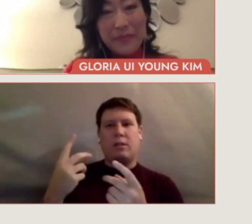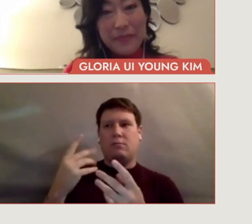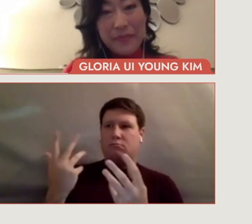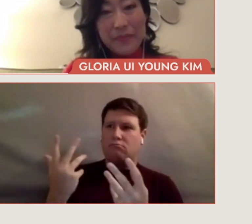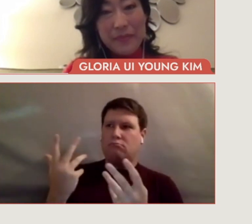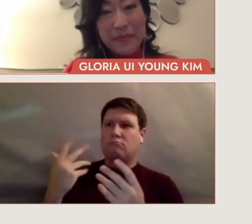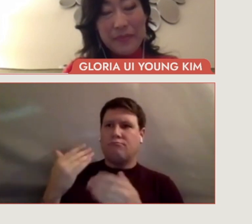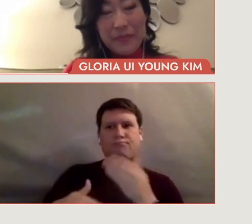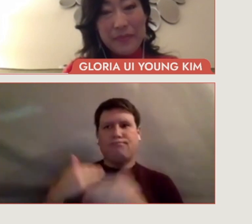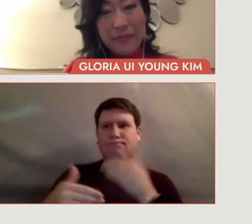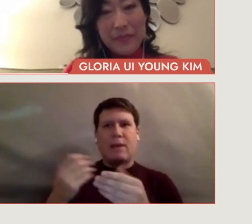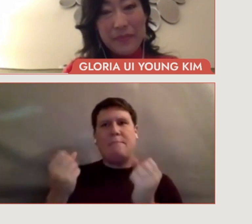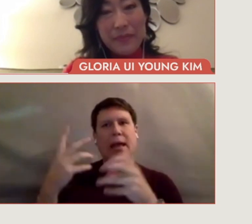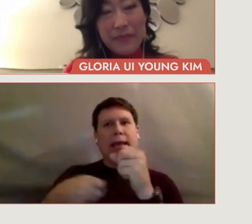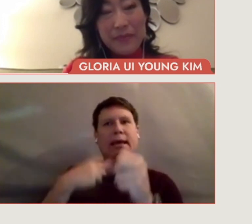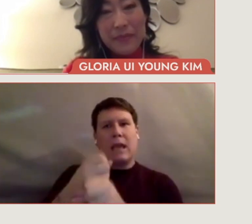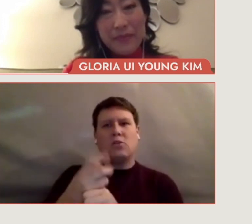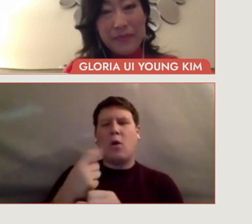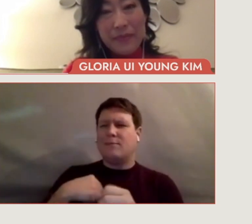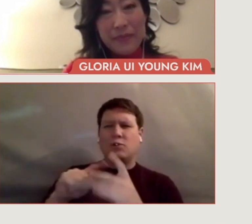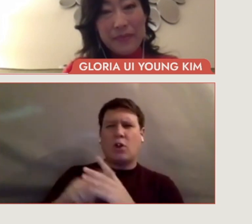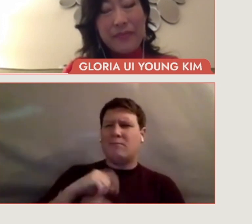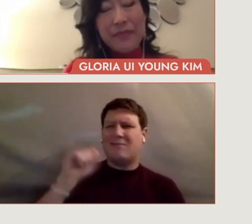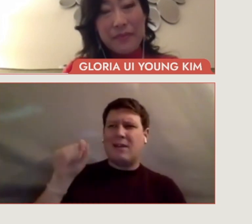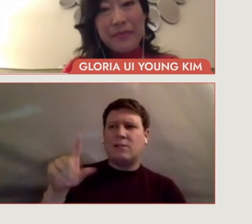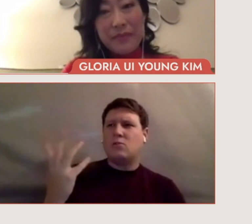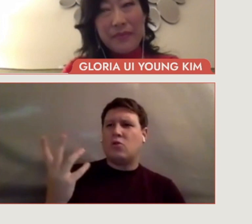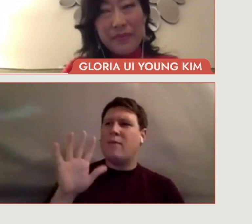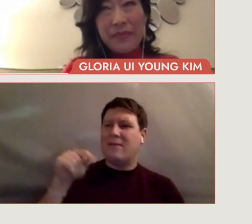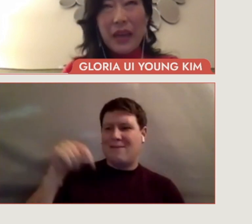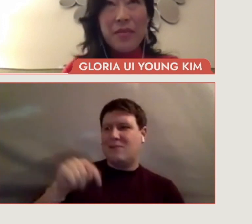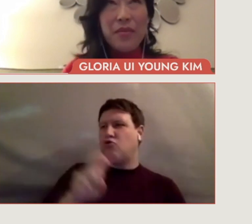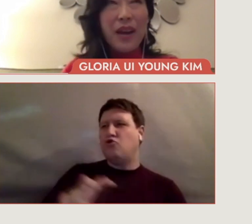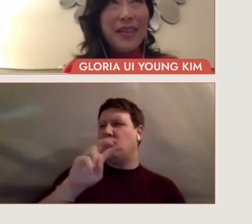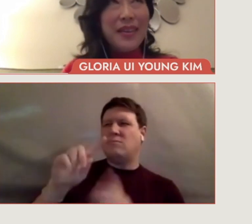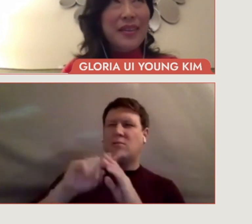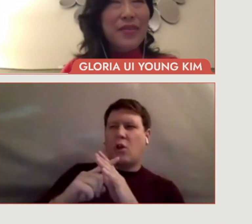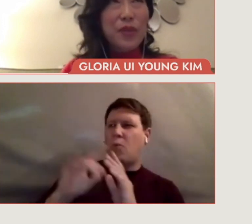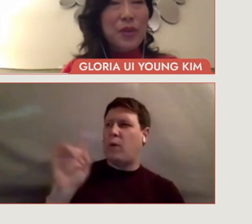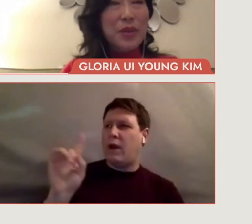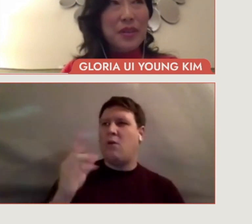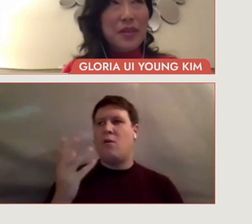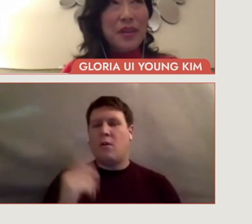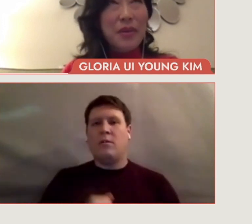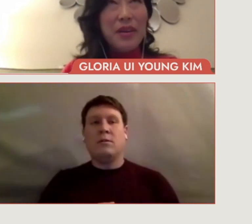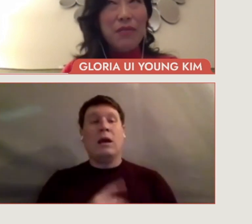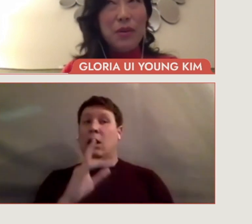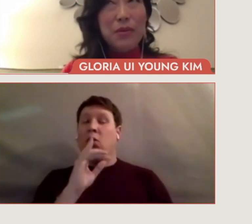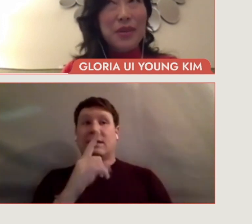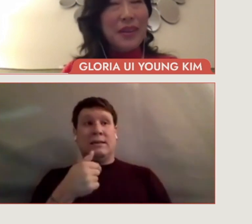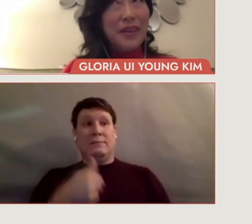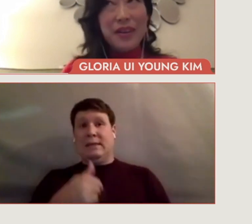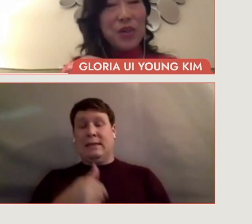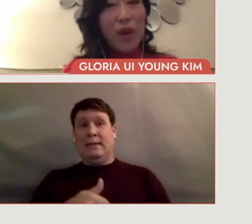bit. Where did this journey begin for you, Gloria? I think the first time I